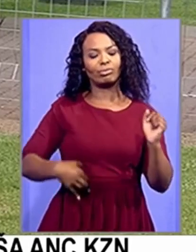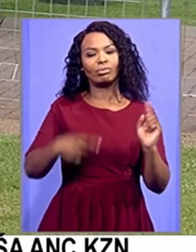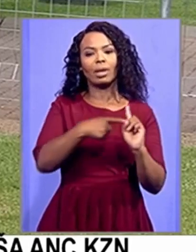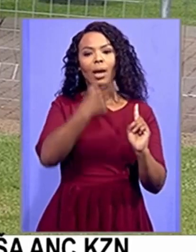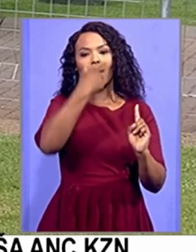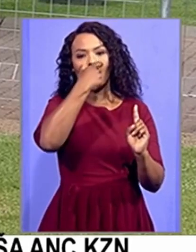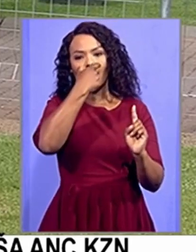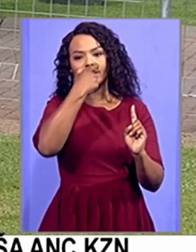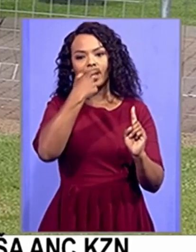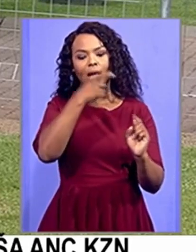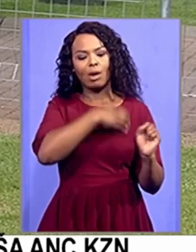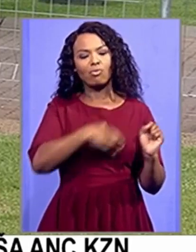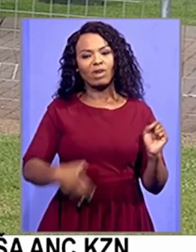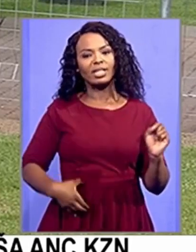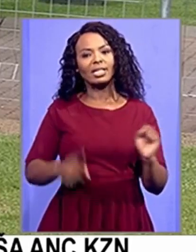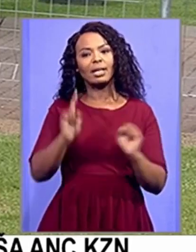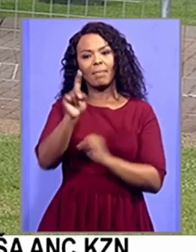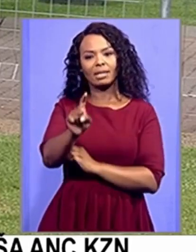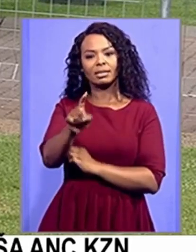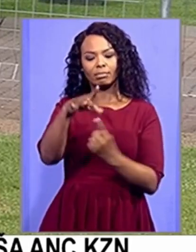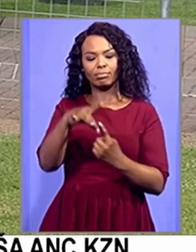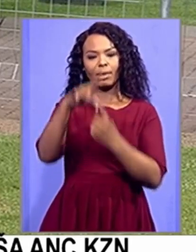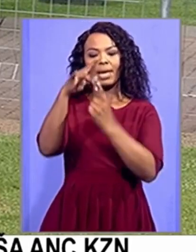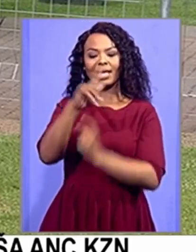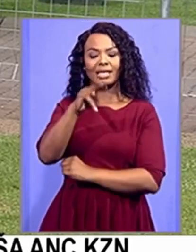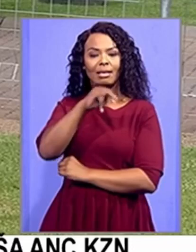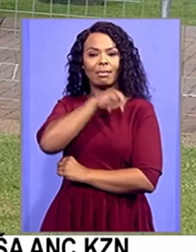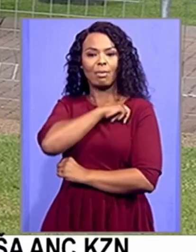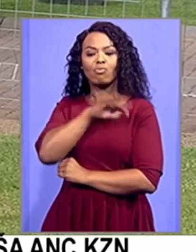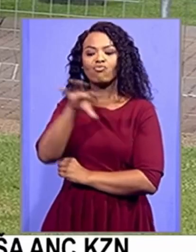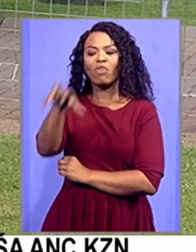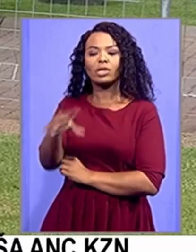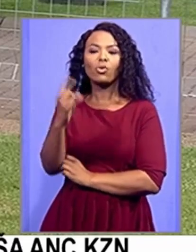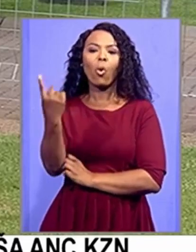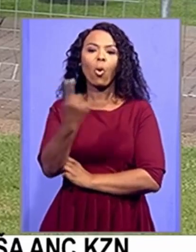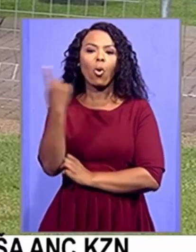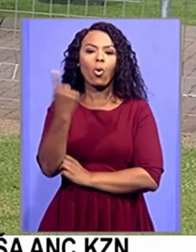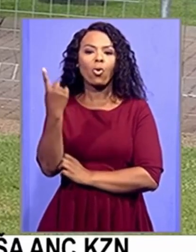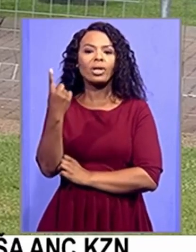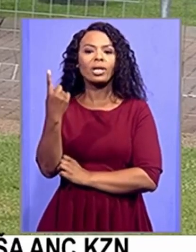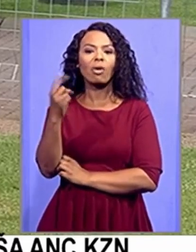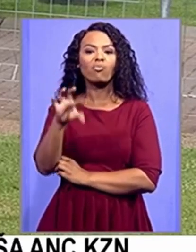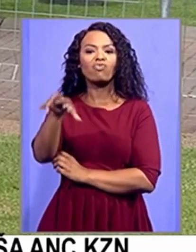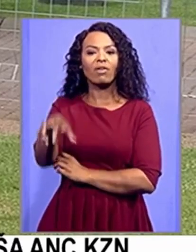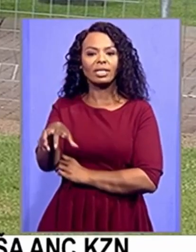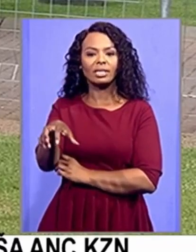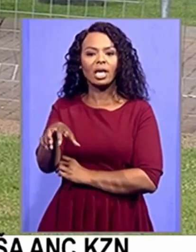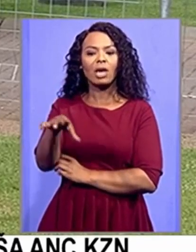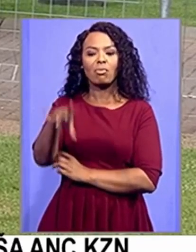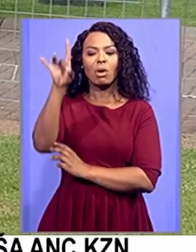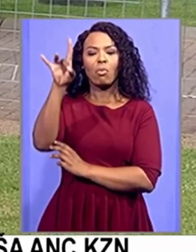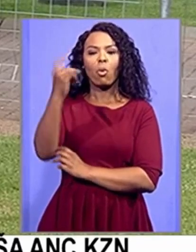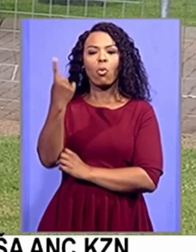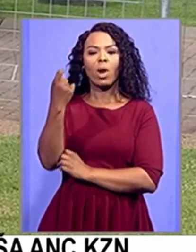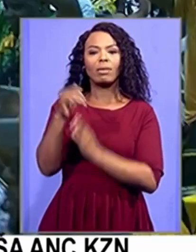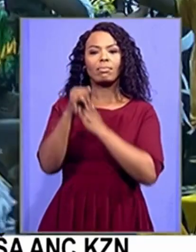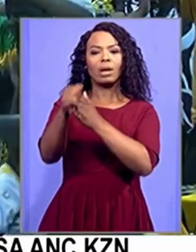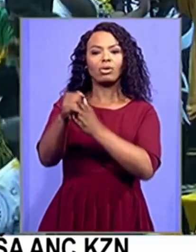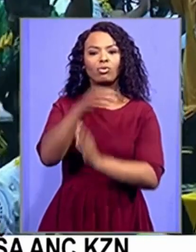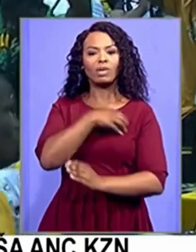the president, and KwaZulu-Natal is the only province that comes with their own candidate to become the